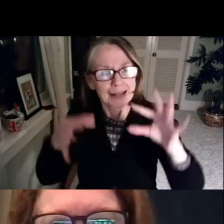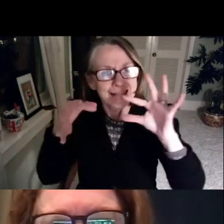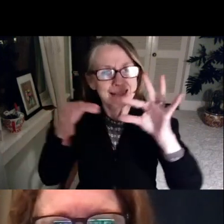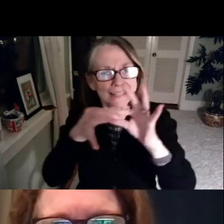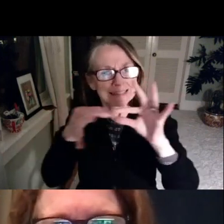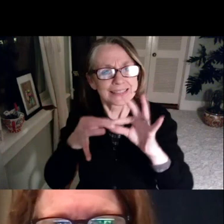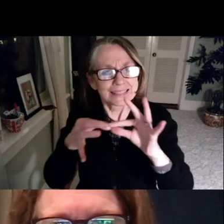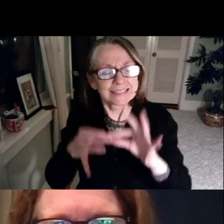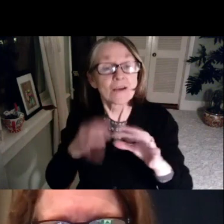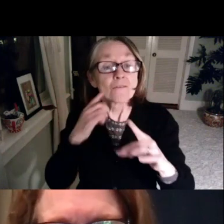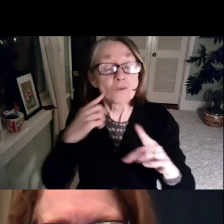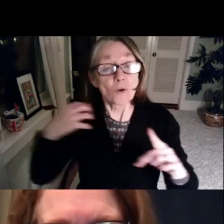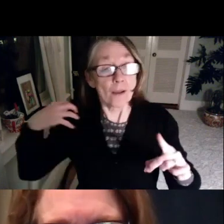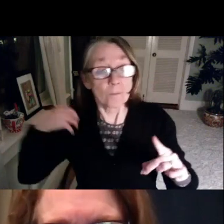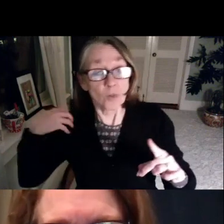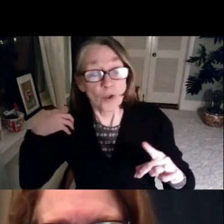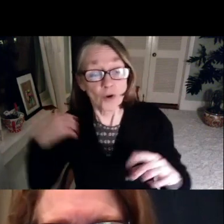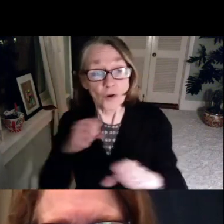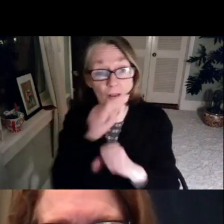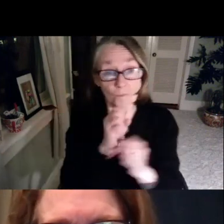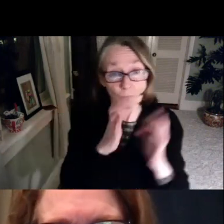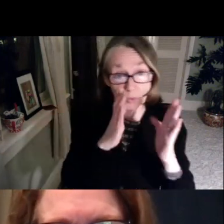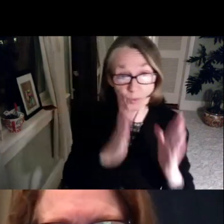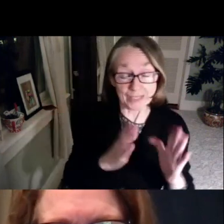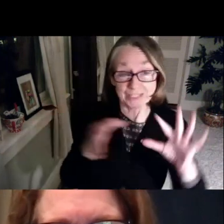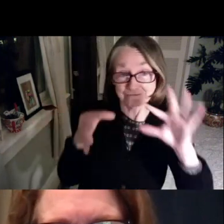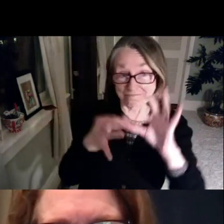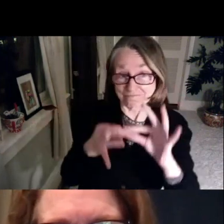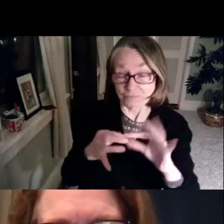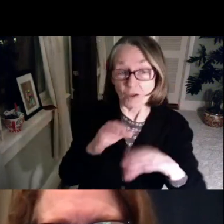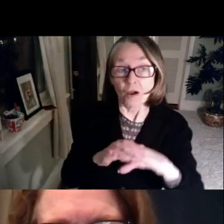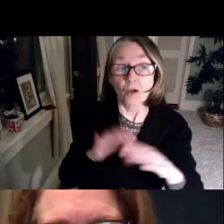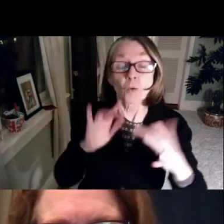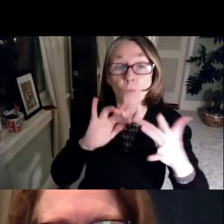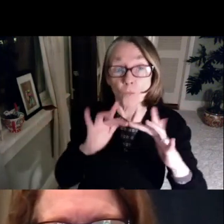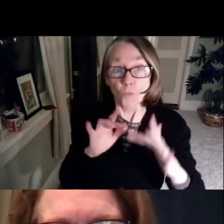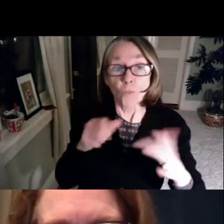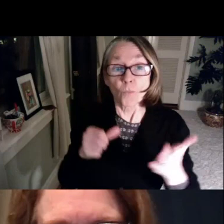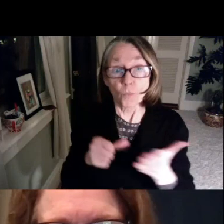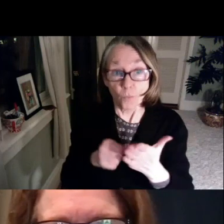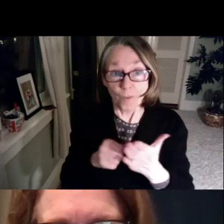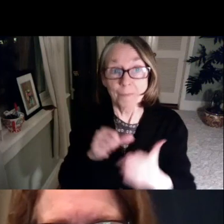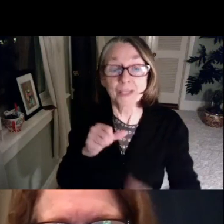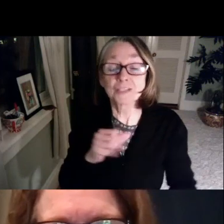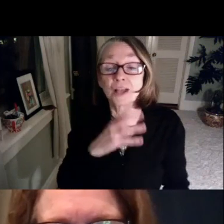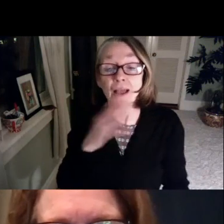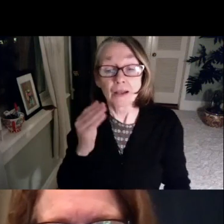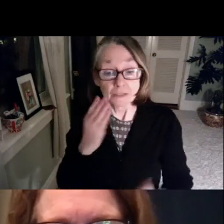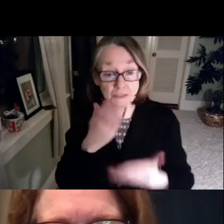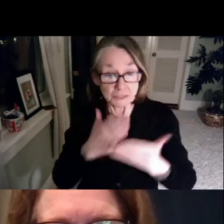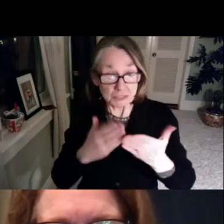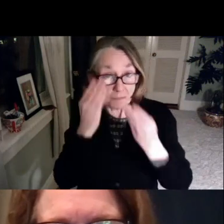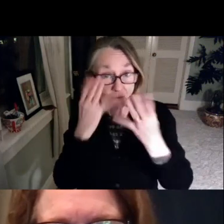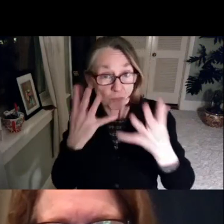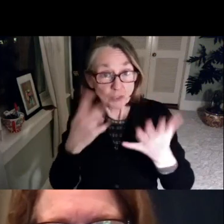both employers and employees, so we're going to start developing that. So some of these resources we talked about tonight will be